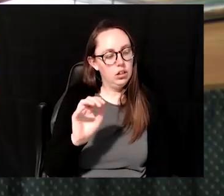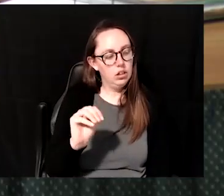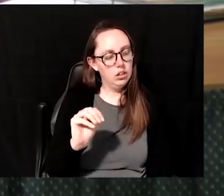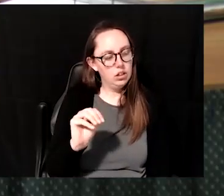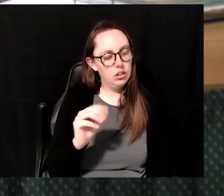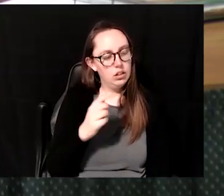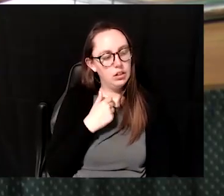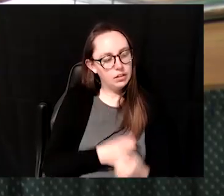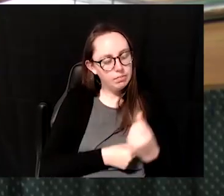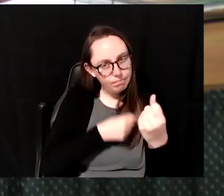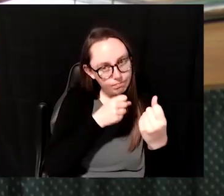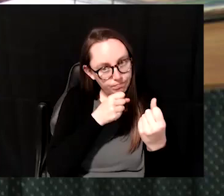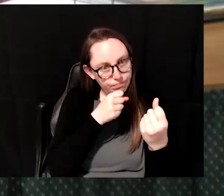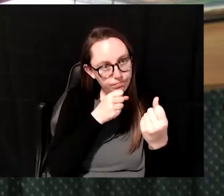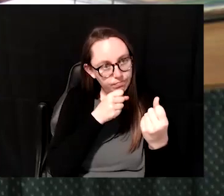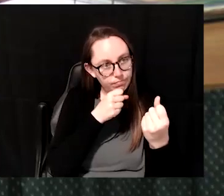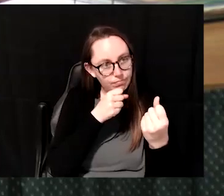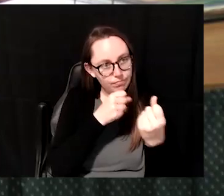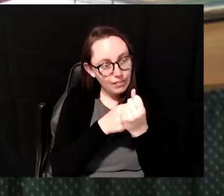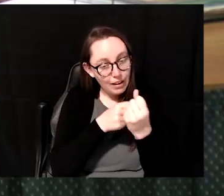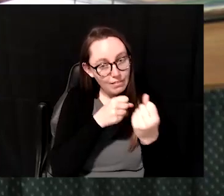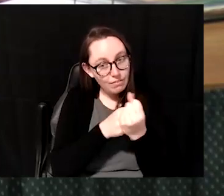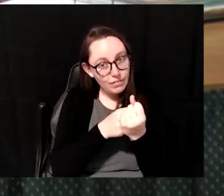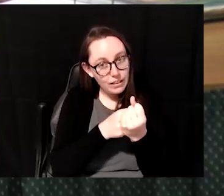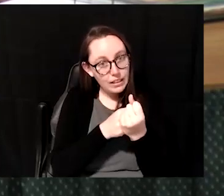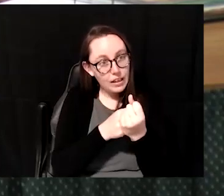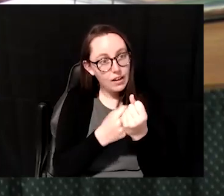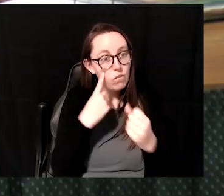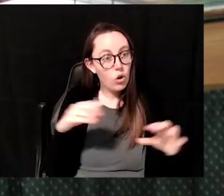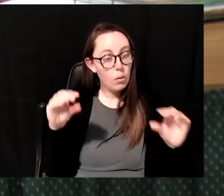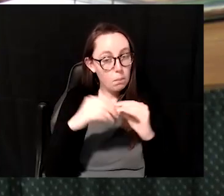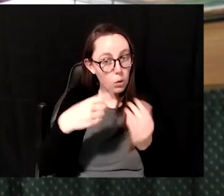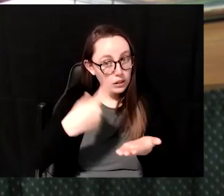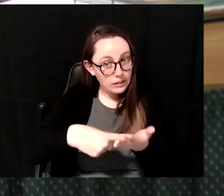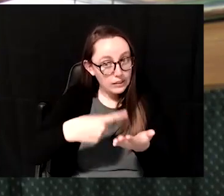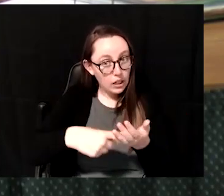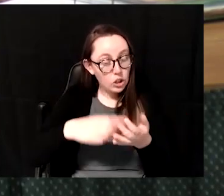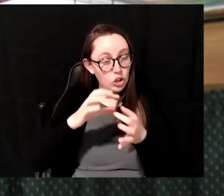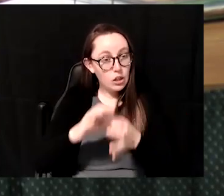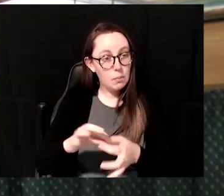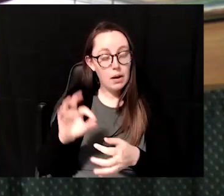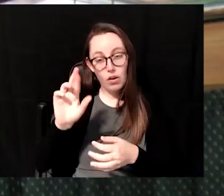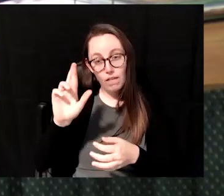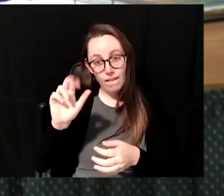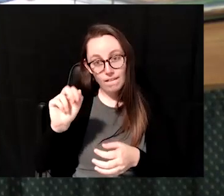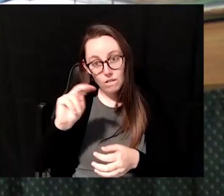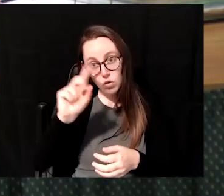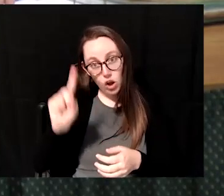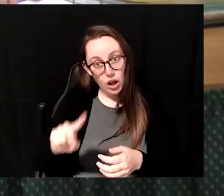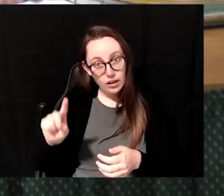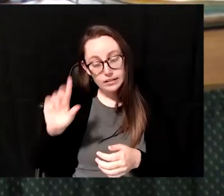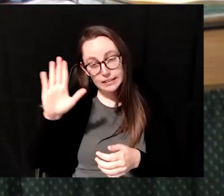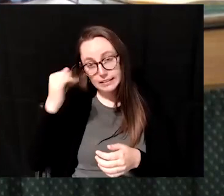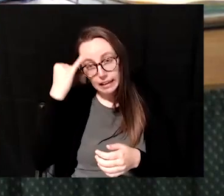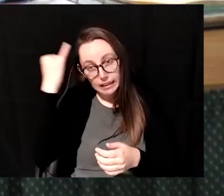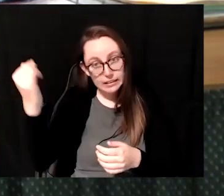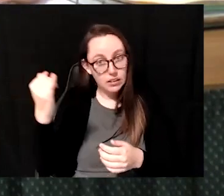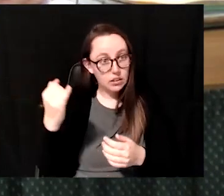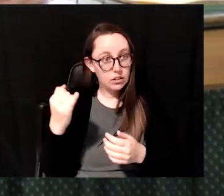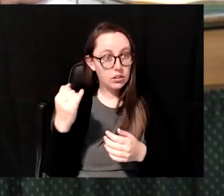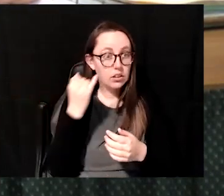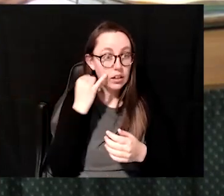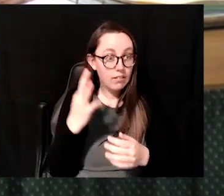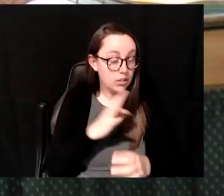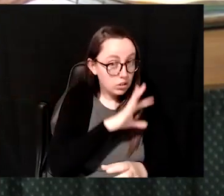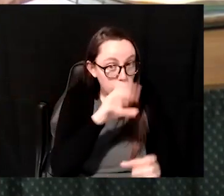that's viable yeah no of so I mean it's not part of your original